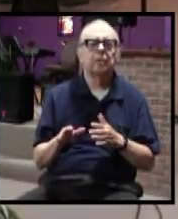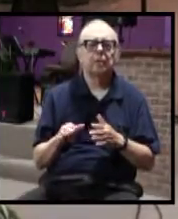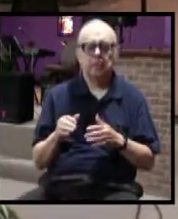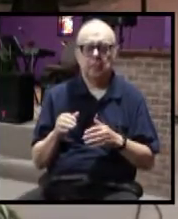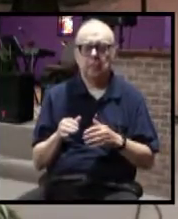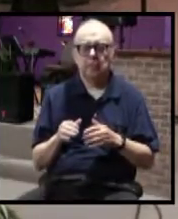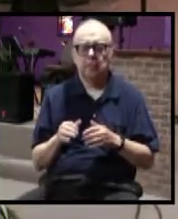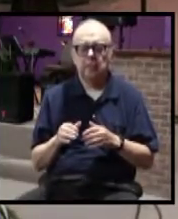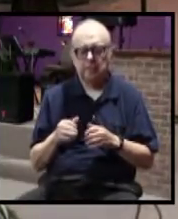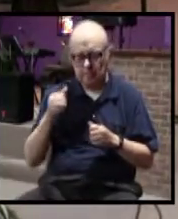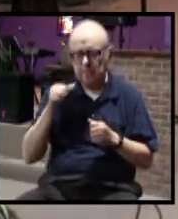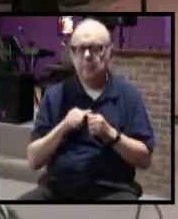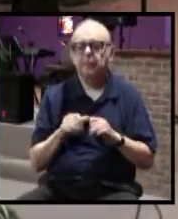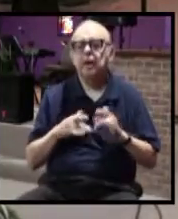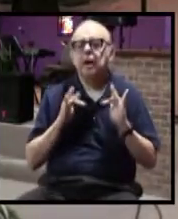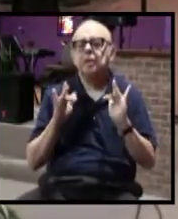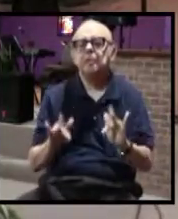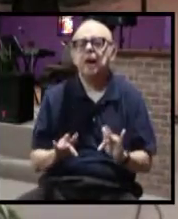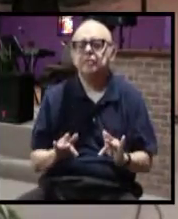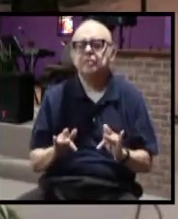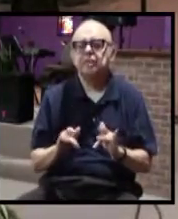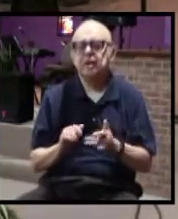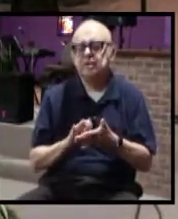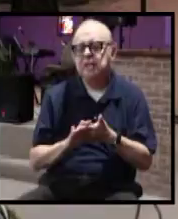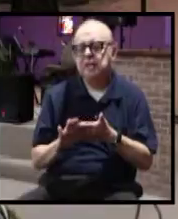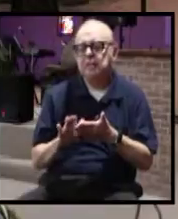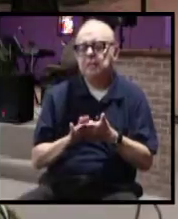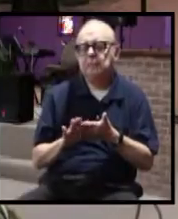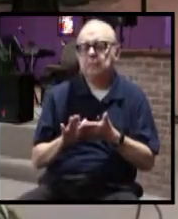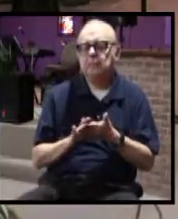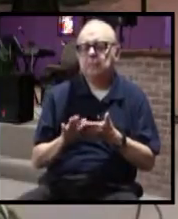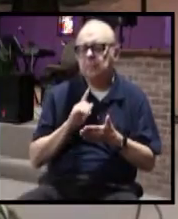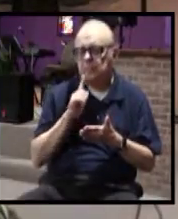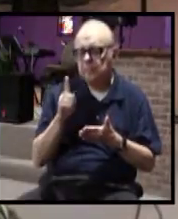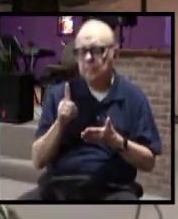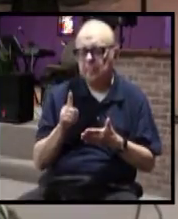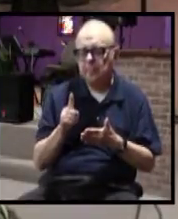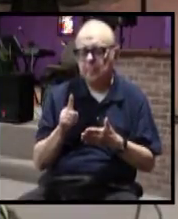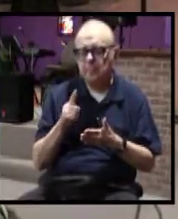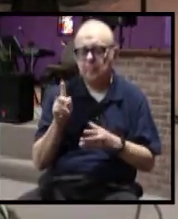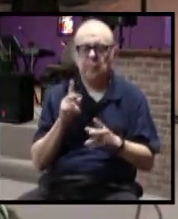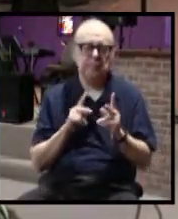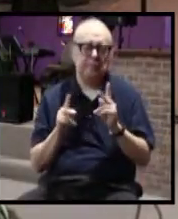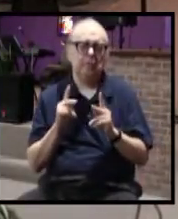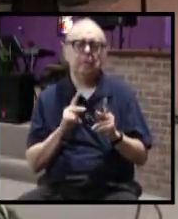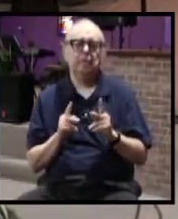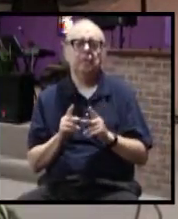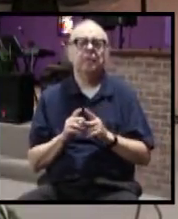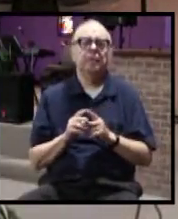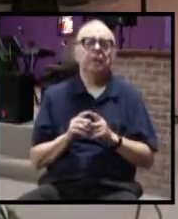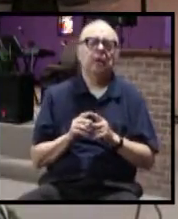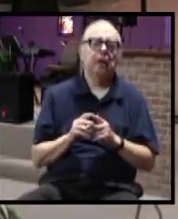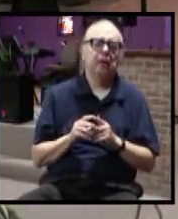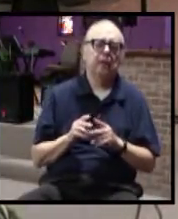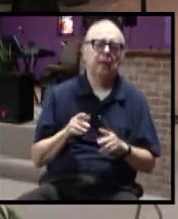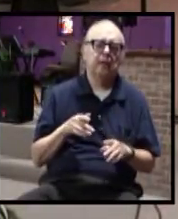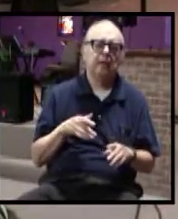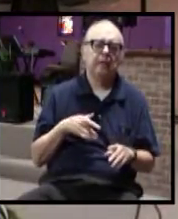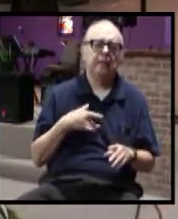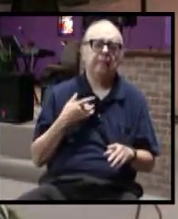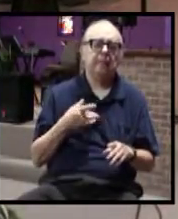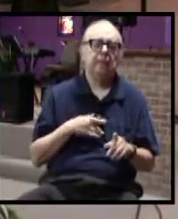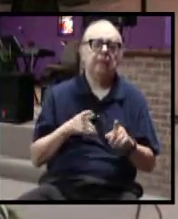that she was remembered for her compassion and her kindness. And really, particularly for those people who